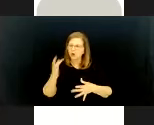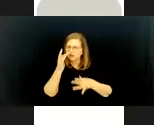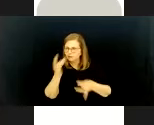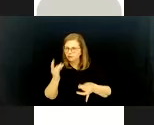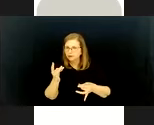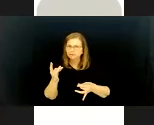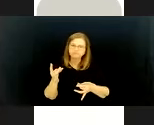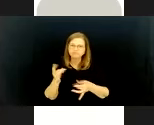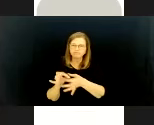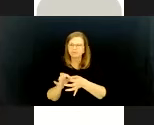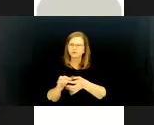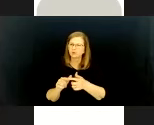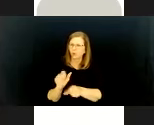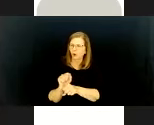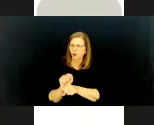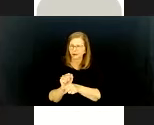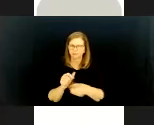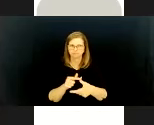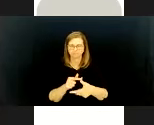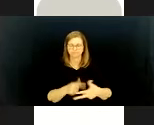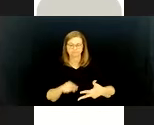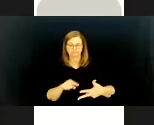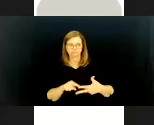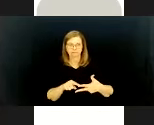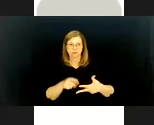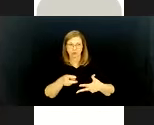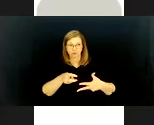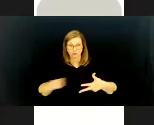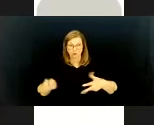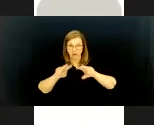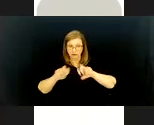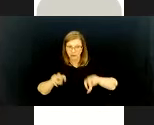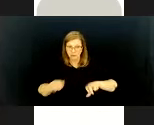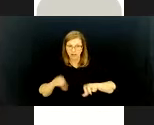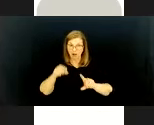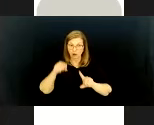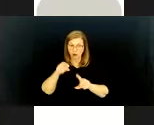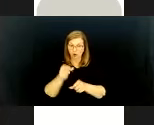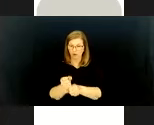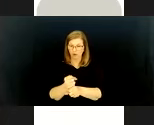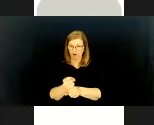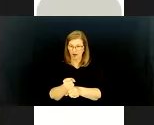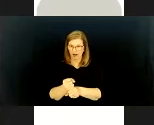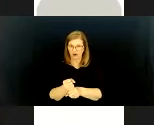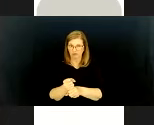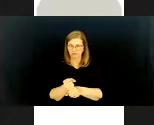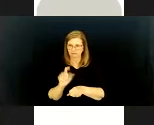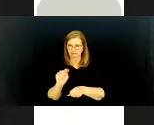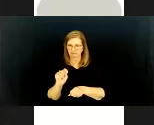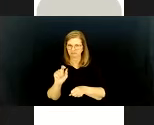employment. Then we're going to give her the transition assessment and goal generator, and then the employability life